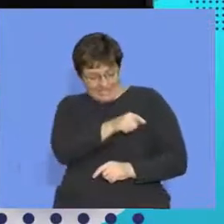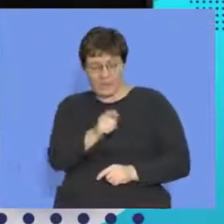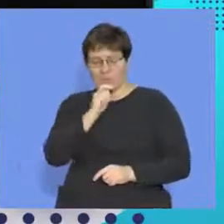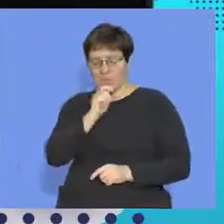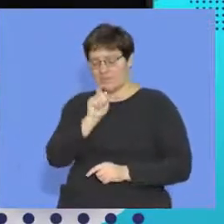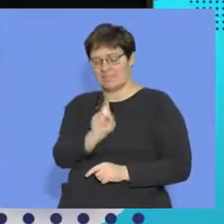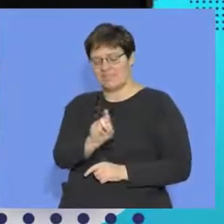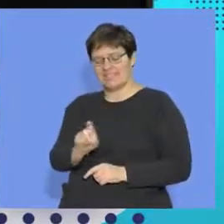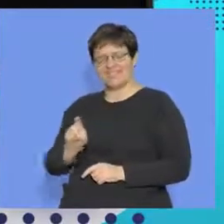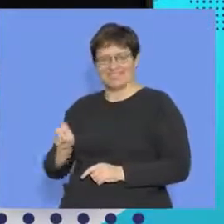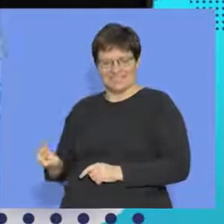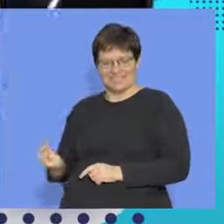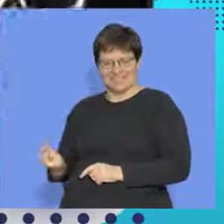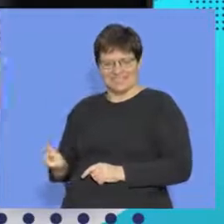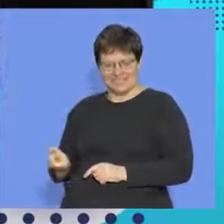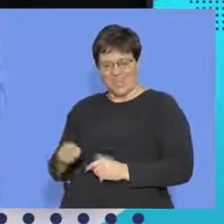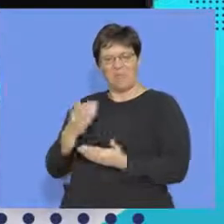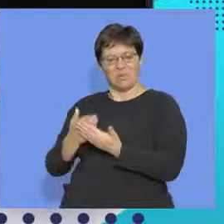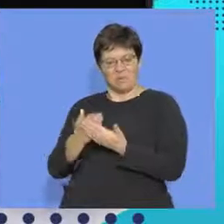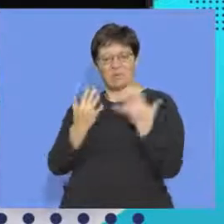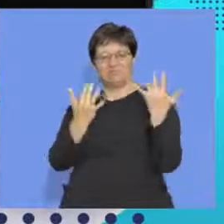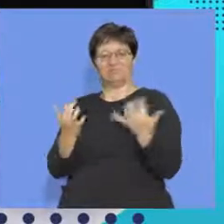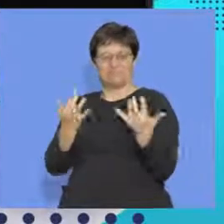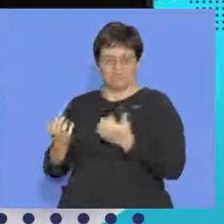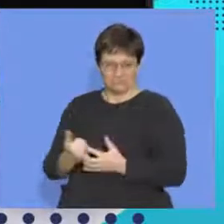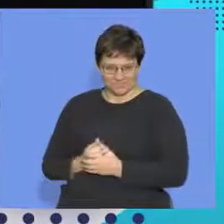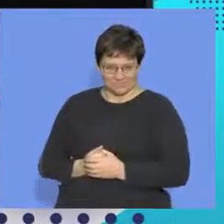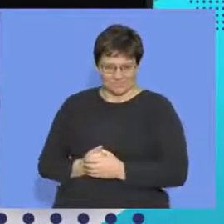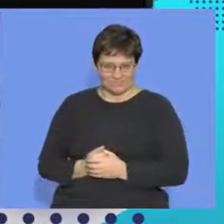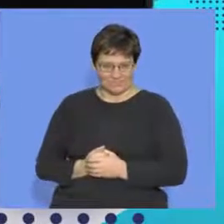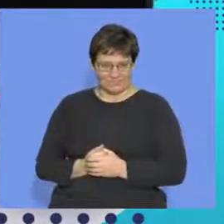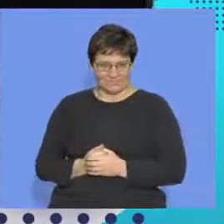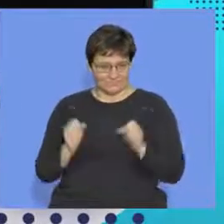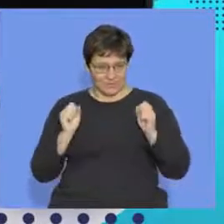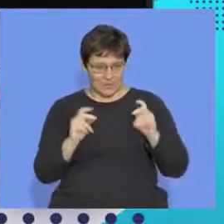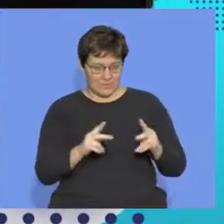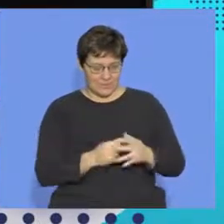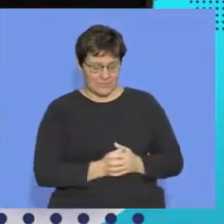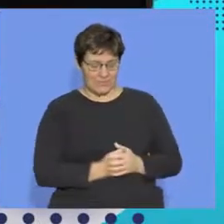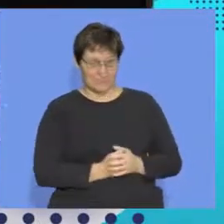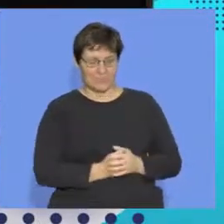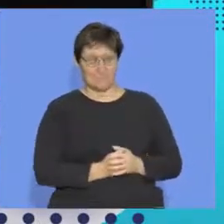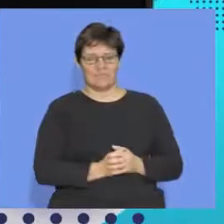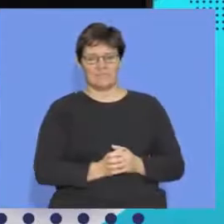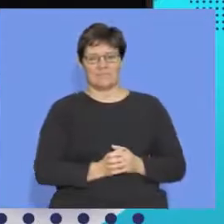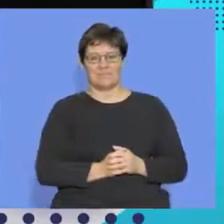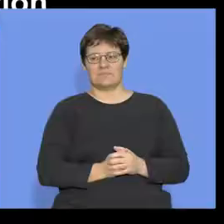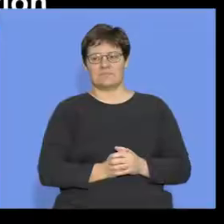principle to calculate some probability. So that's application of that. Are we together? Okay.